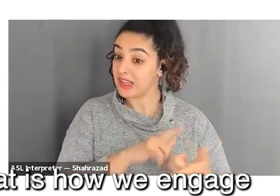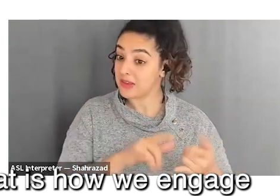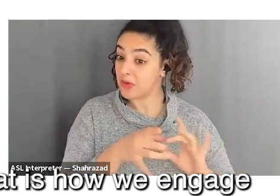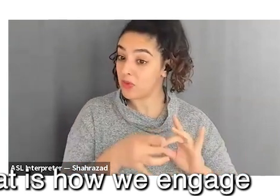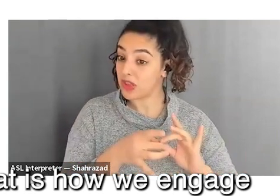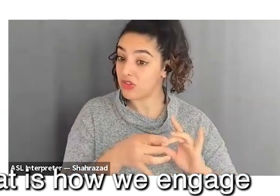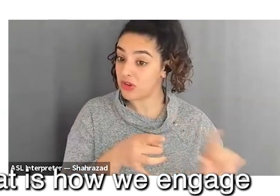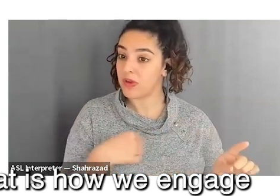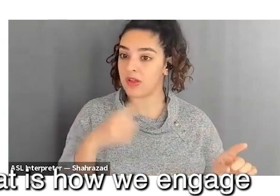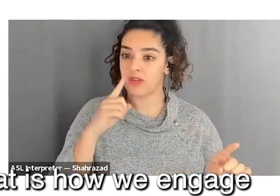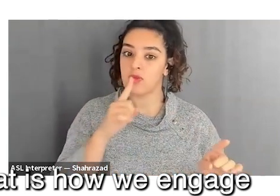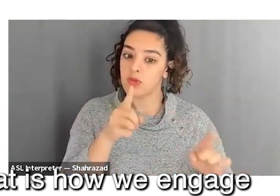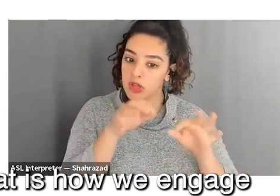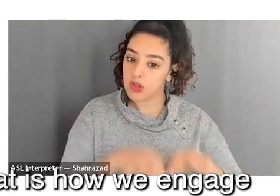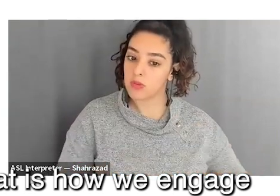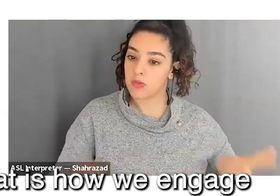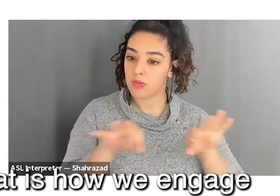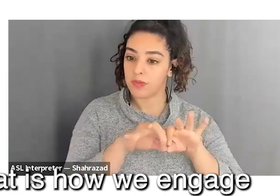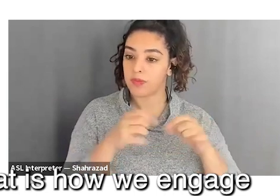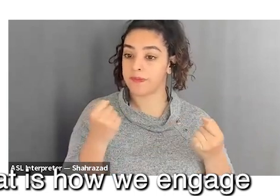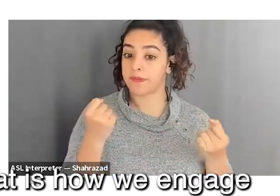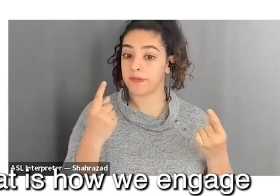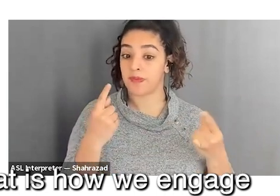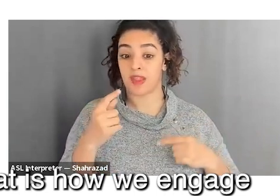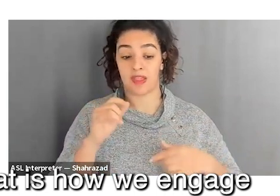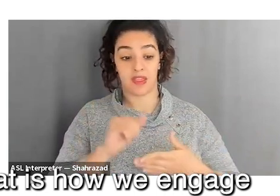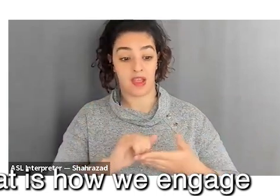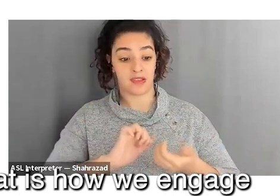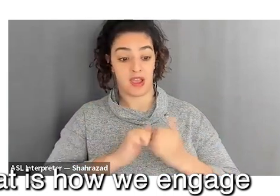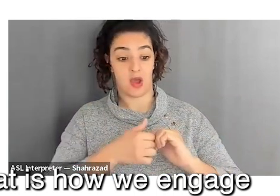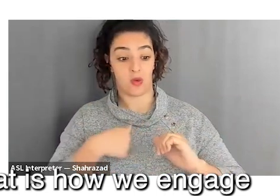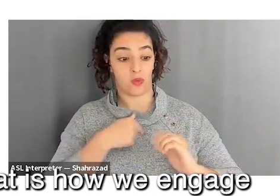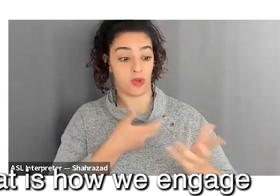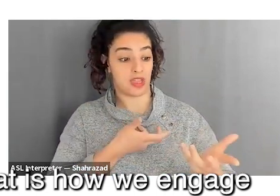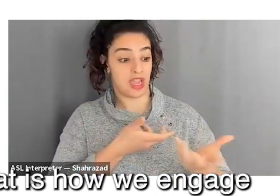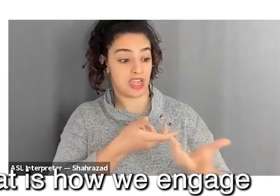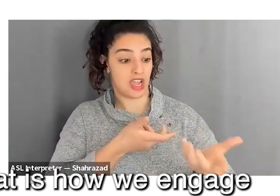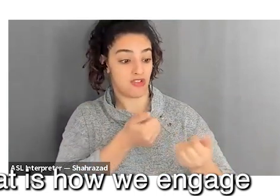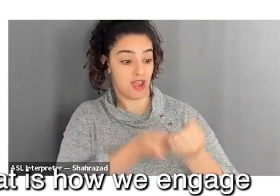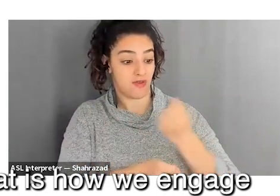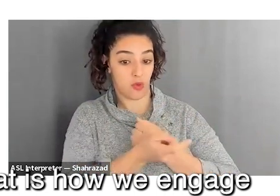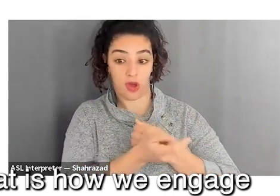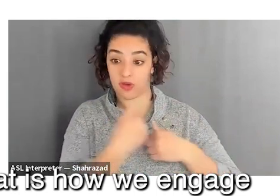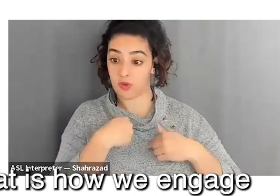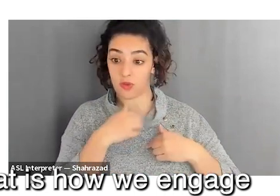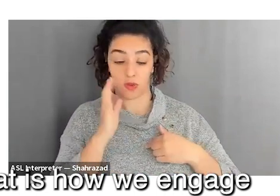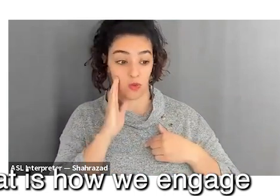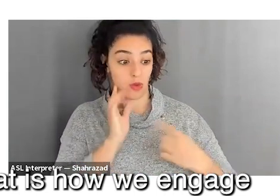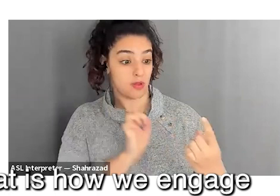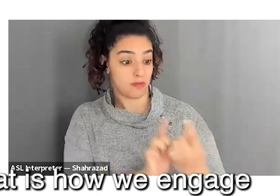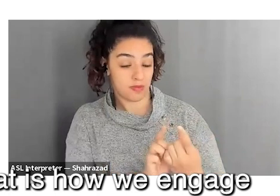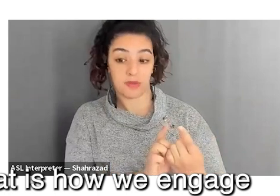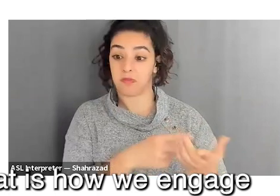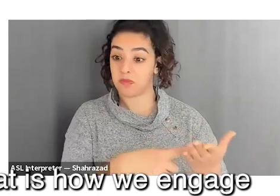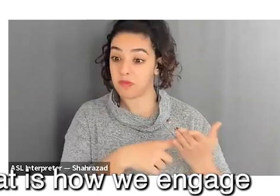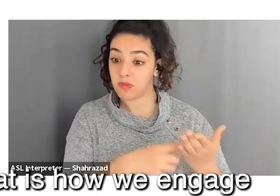really important to understand, because how we engage with everyone that we interact with through interdependence and love. And